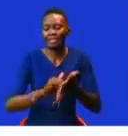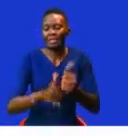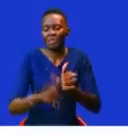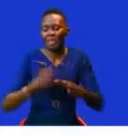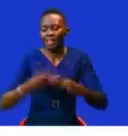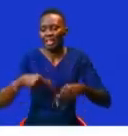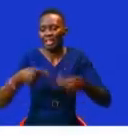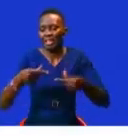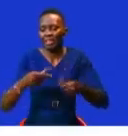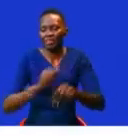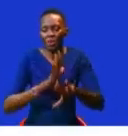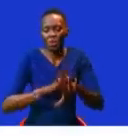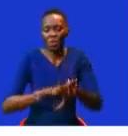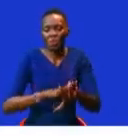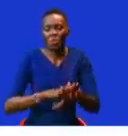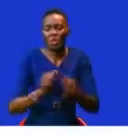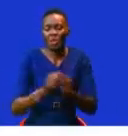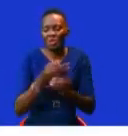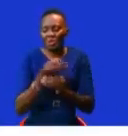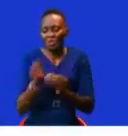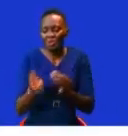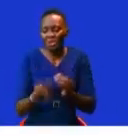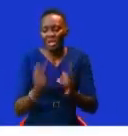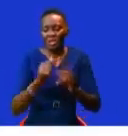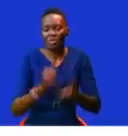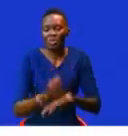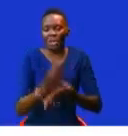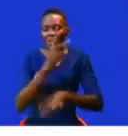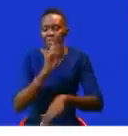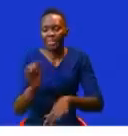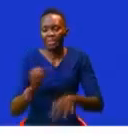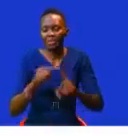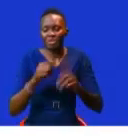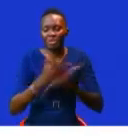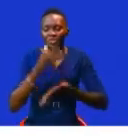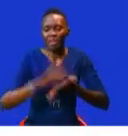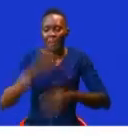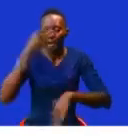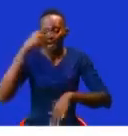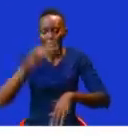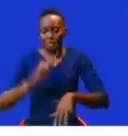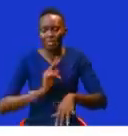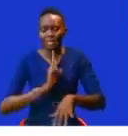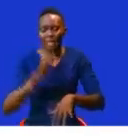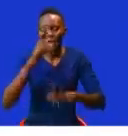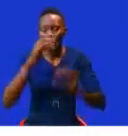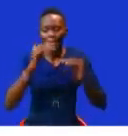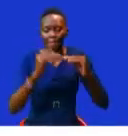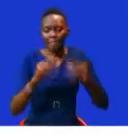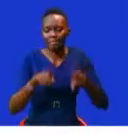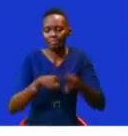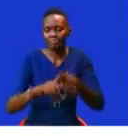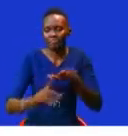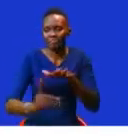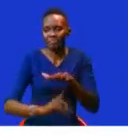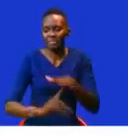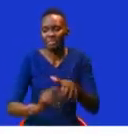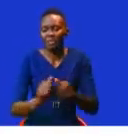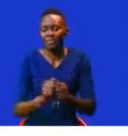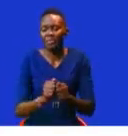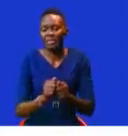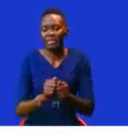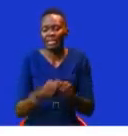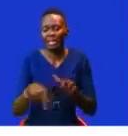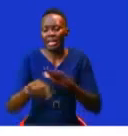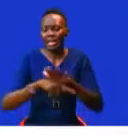it gives adequate sufficient funds that we are able to go along in ensuring that the policy objectives are met. Lopuja tend so county ni Migori, kor